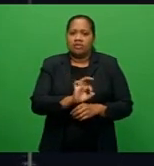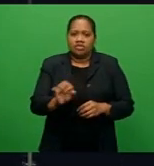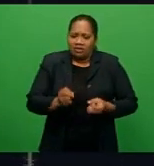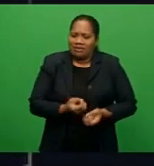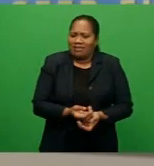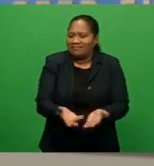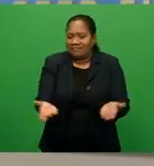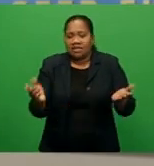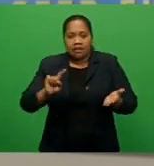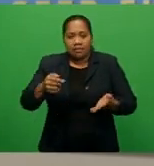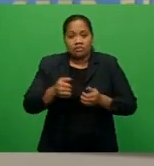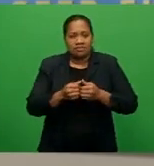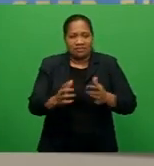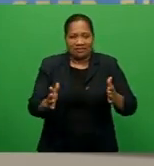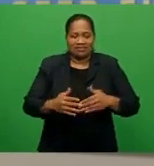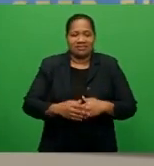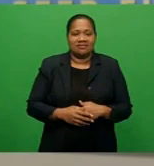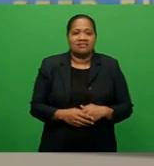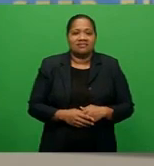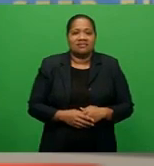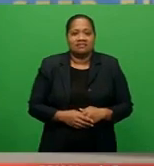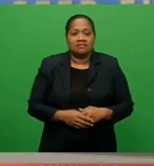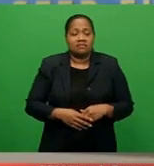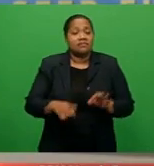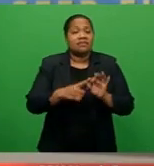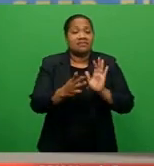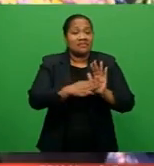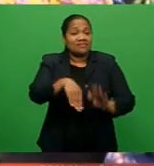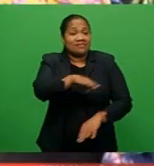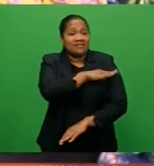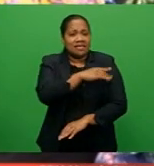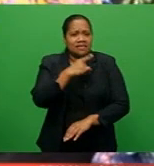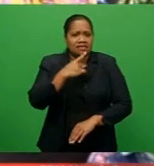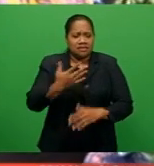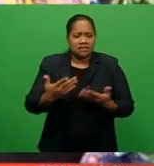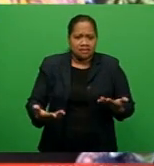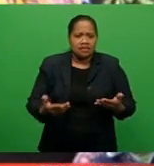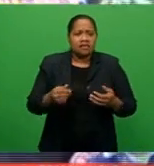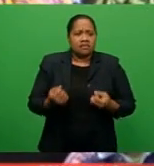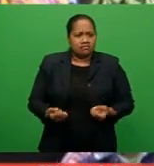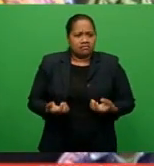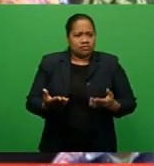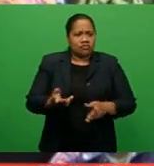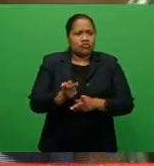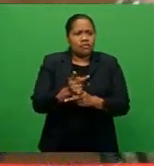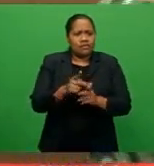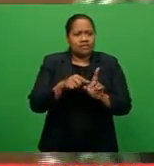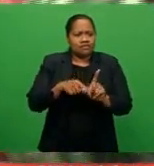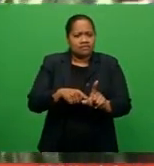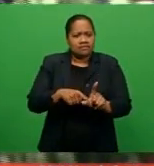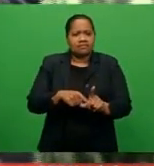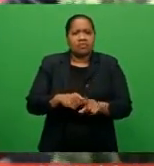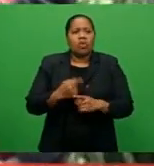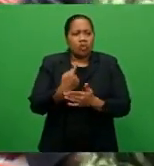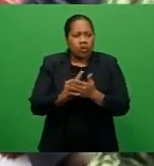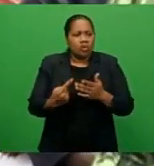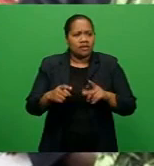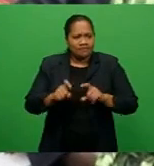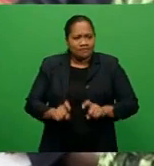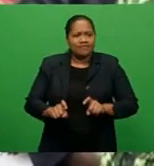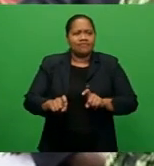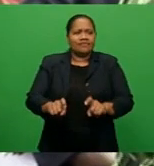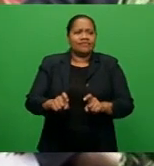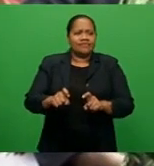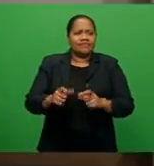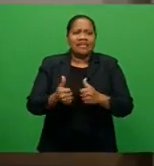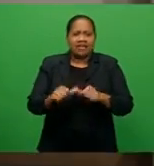startup. The Prime Minister says unless the land is put into productive use, it will only remain an asset without